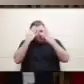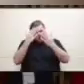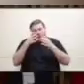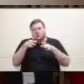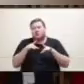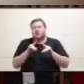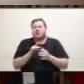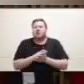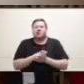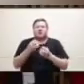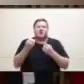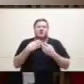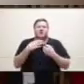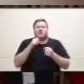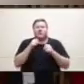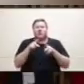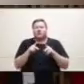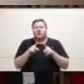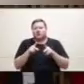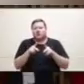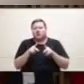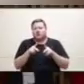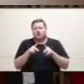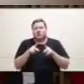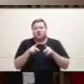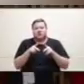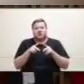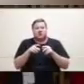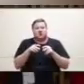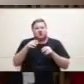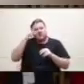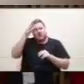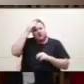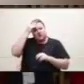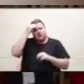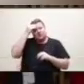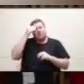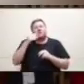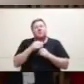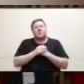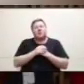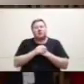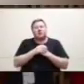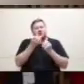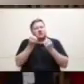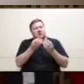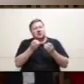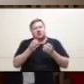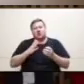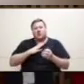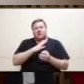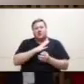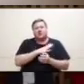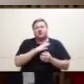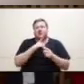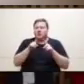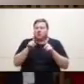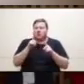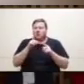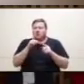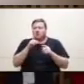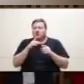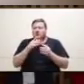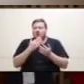be given an opportunity to send the information to the committee that is currently requested right now. But what I can confirm is